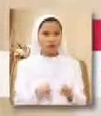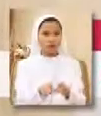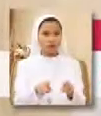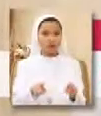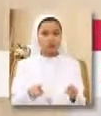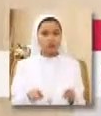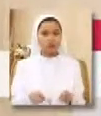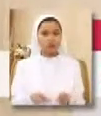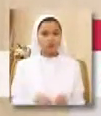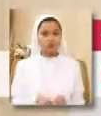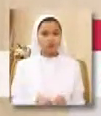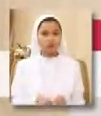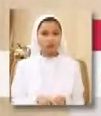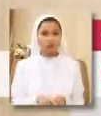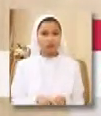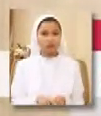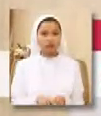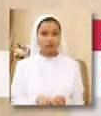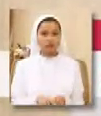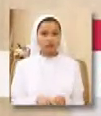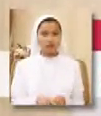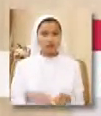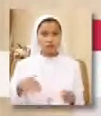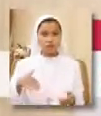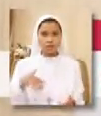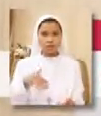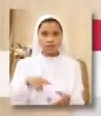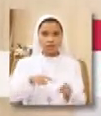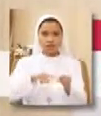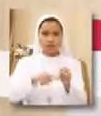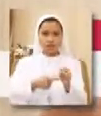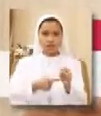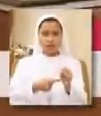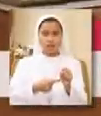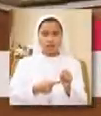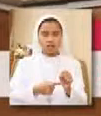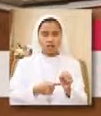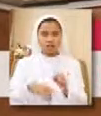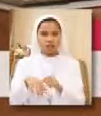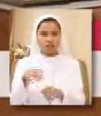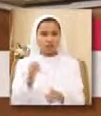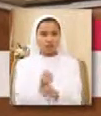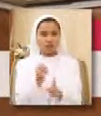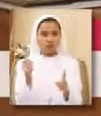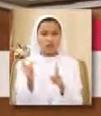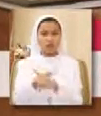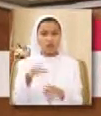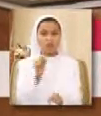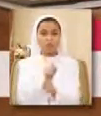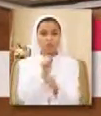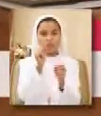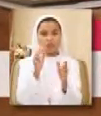so good. She's a social worker. She studied social work. And she is now able to